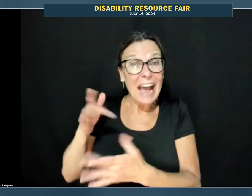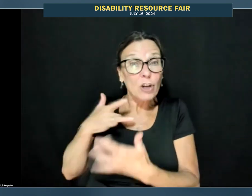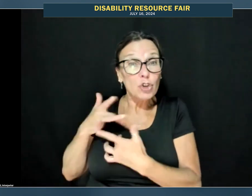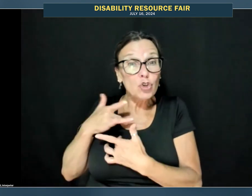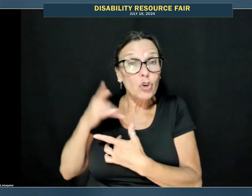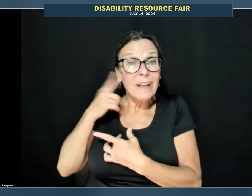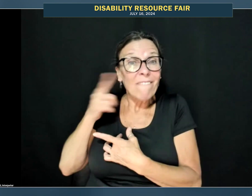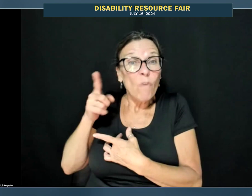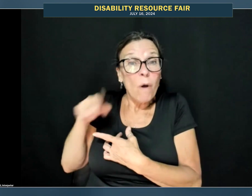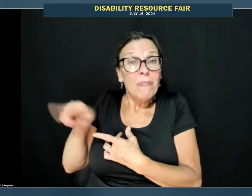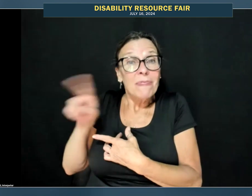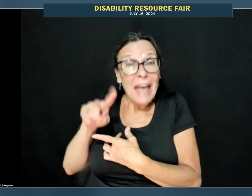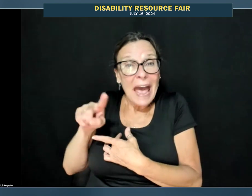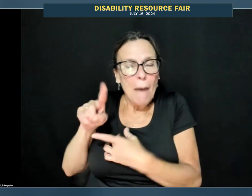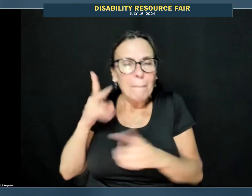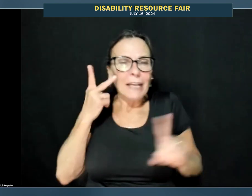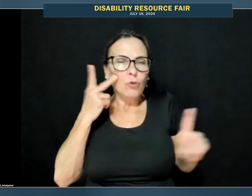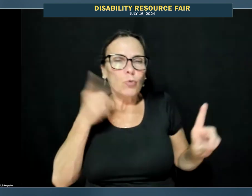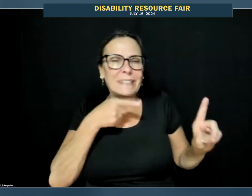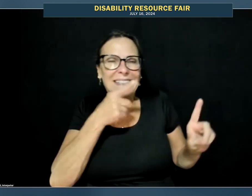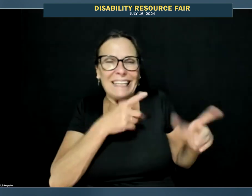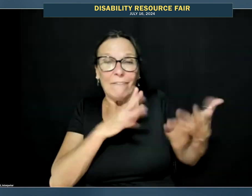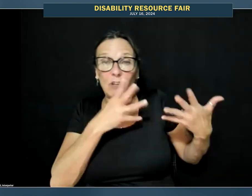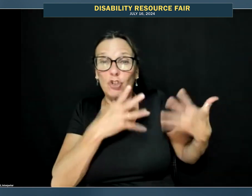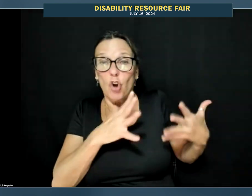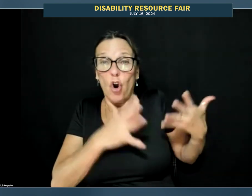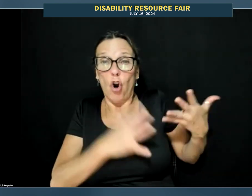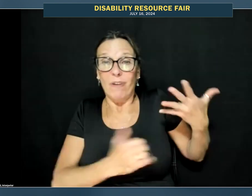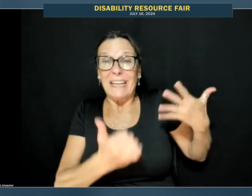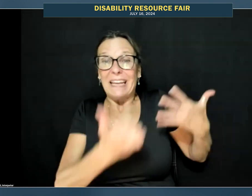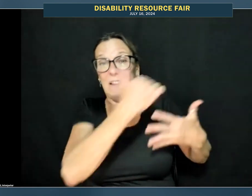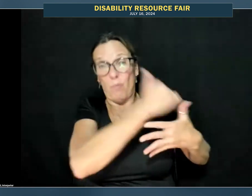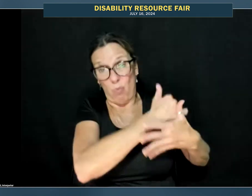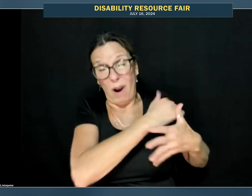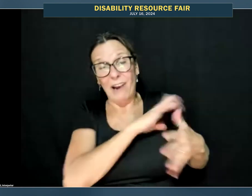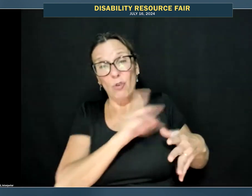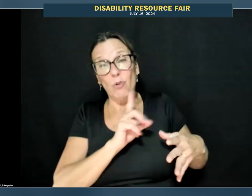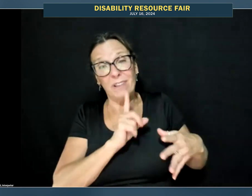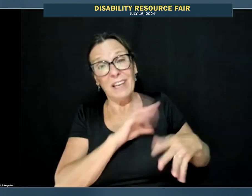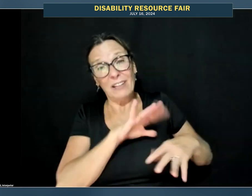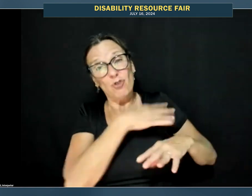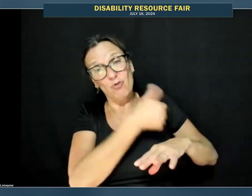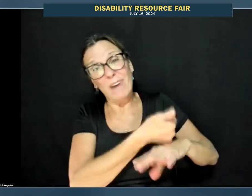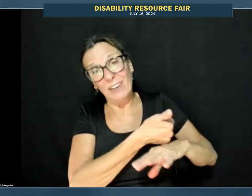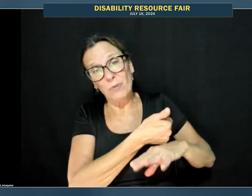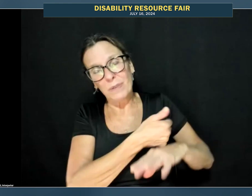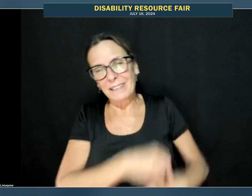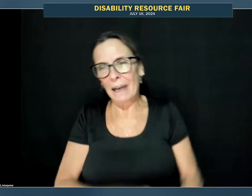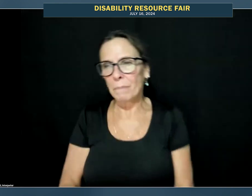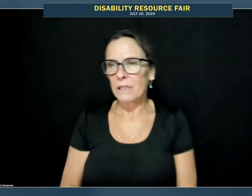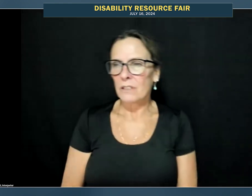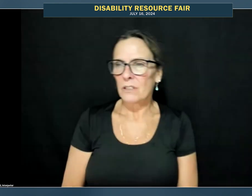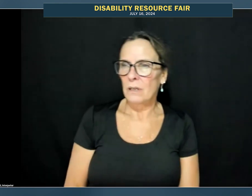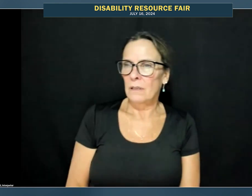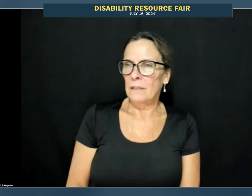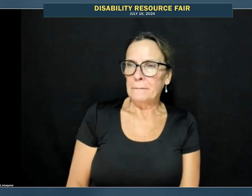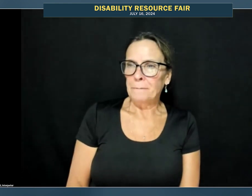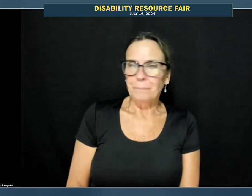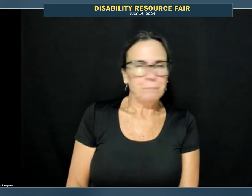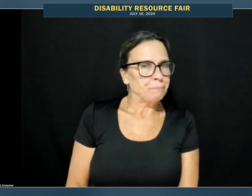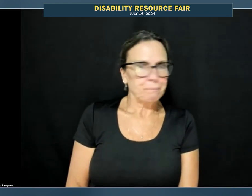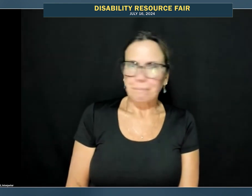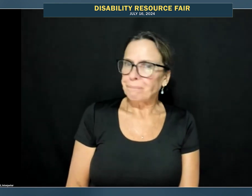is reflected in the order of priorities that's being established. We aren't going to get huge additional